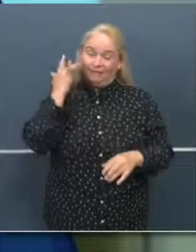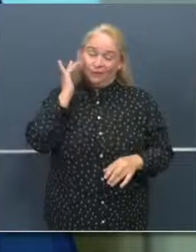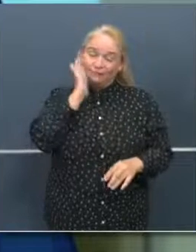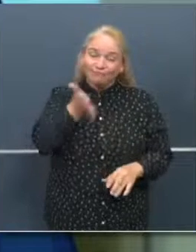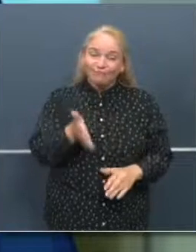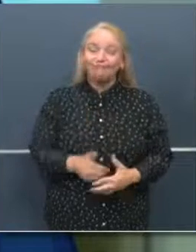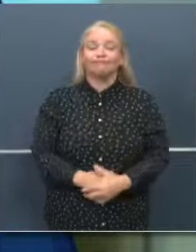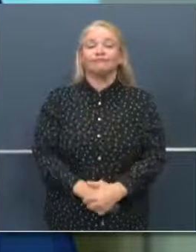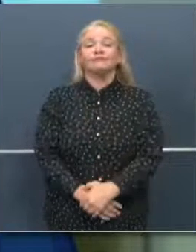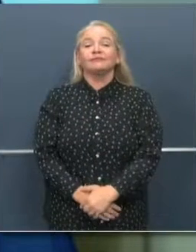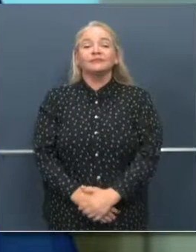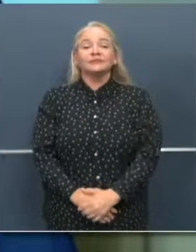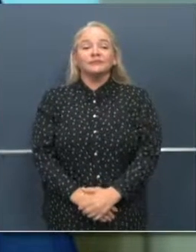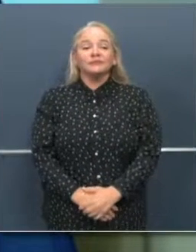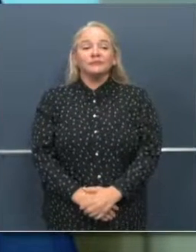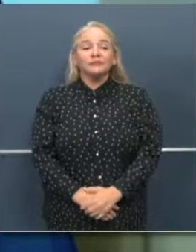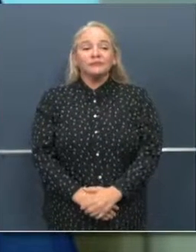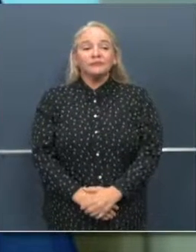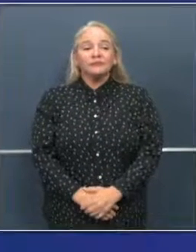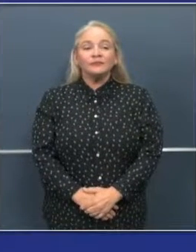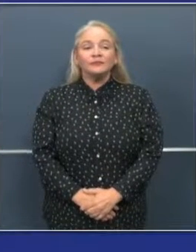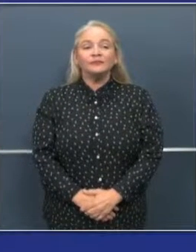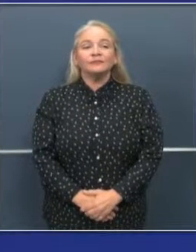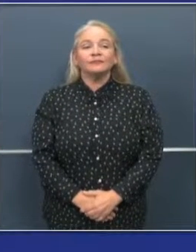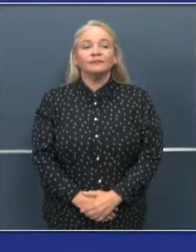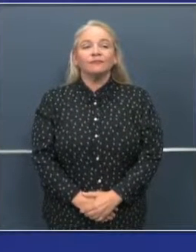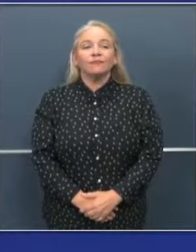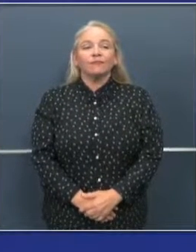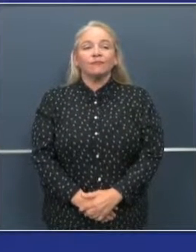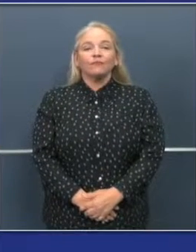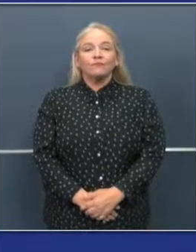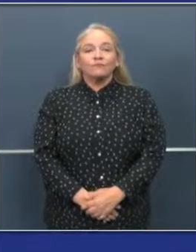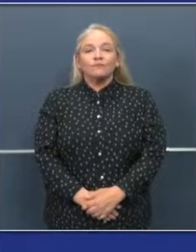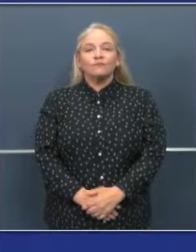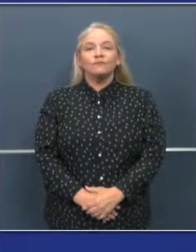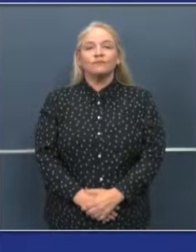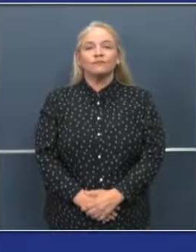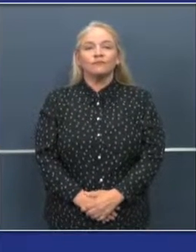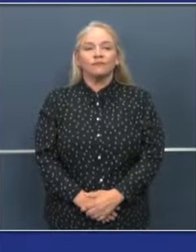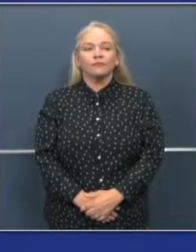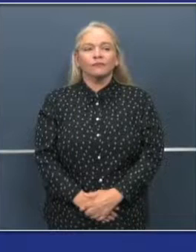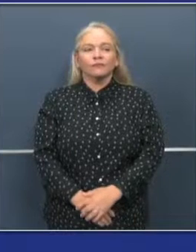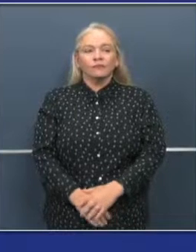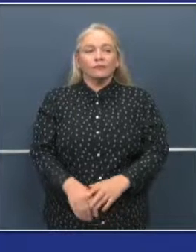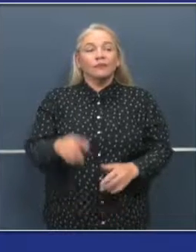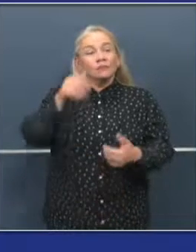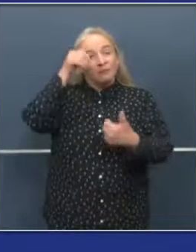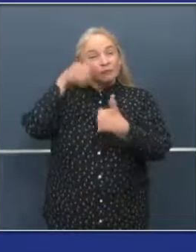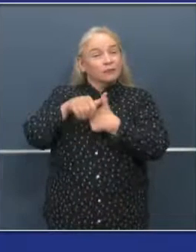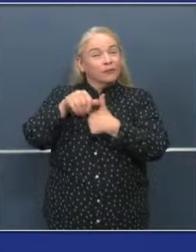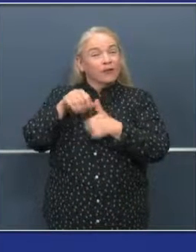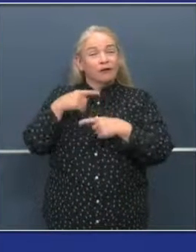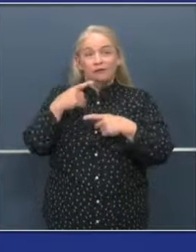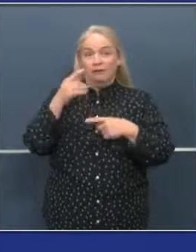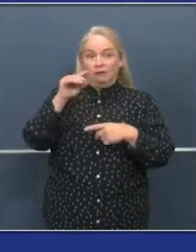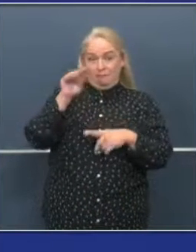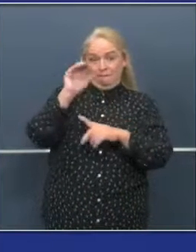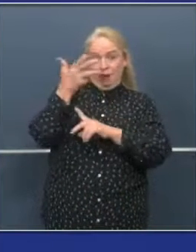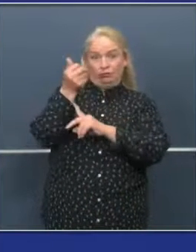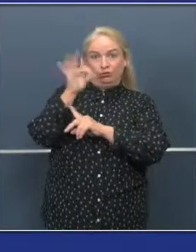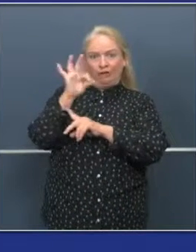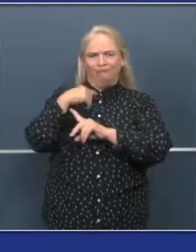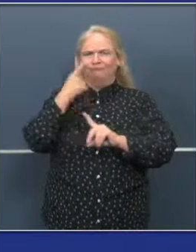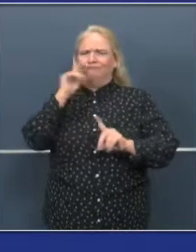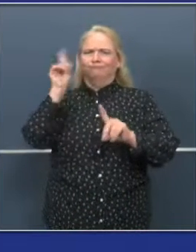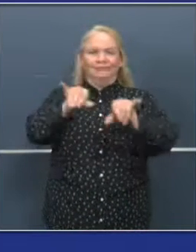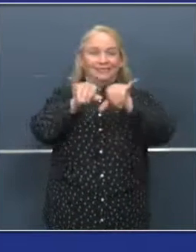and as to better many of you prepare recall, our healthcare when delivery we launched system the nation's first for stay-at-home an inevitable order increase on March in 19th. Its purpose capacity was needs. foundational.